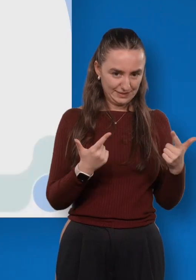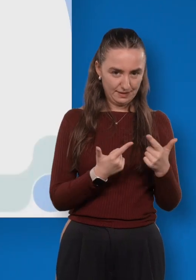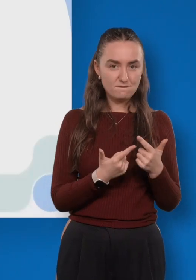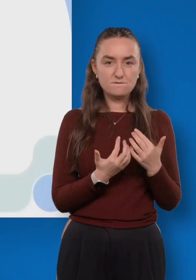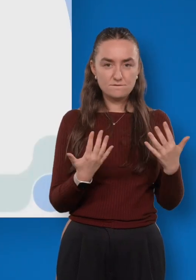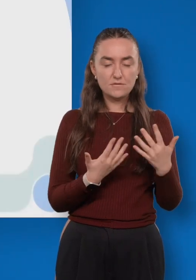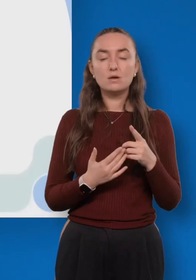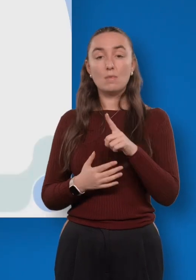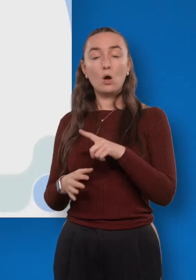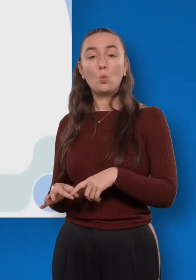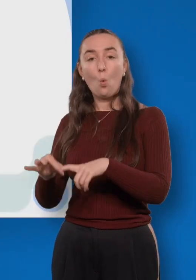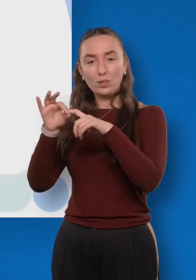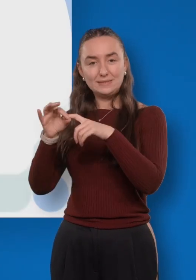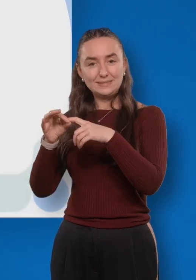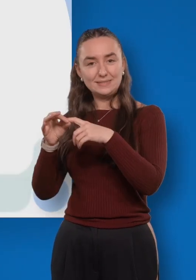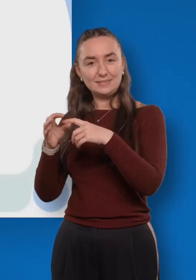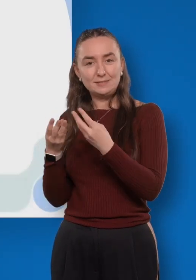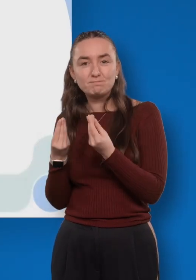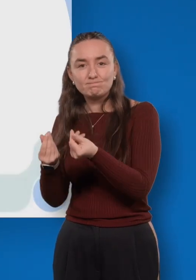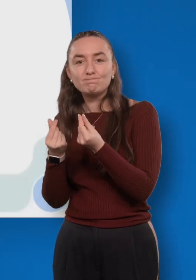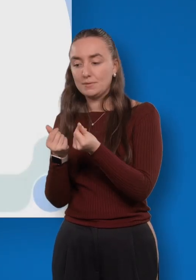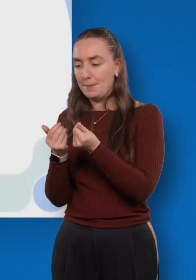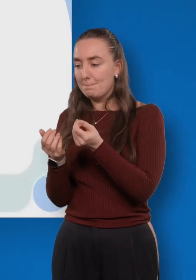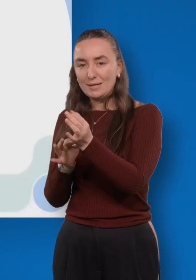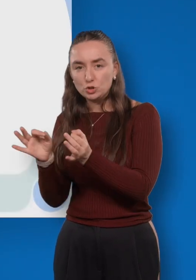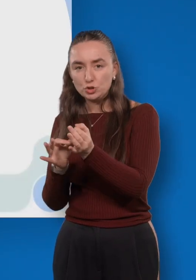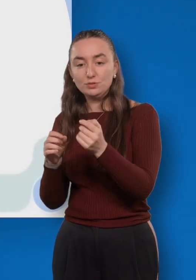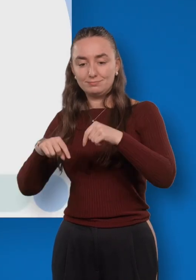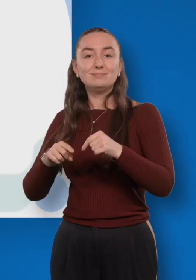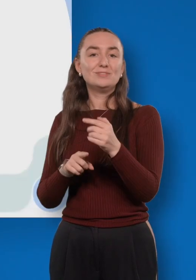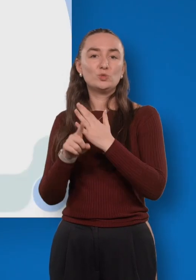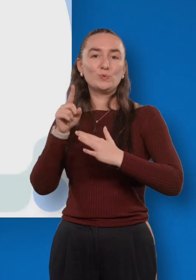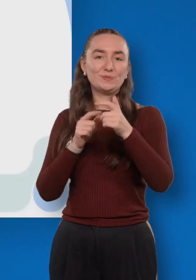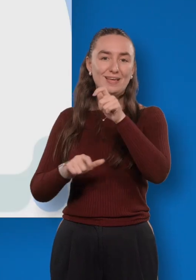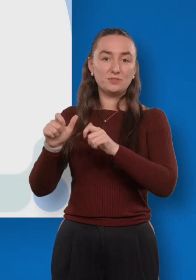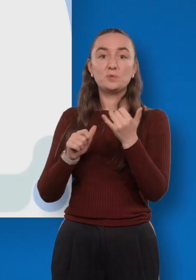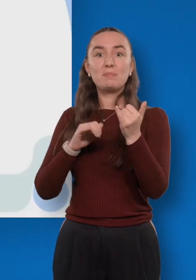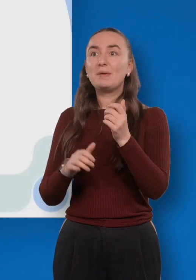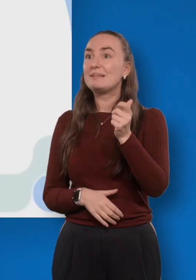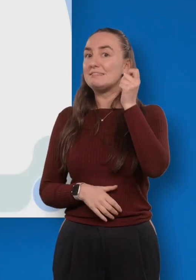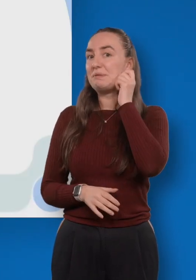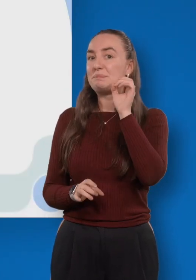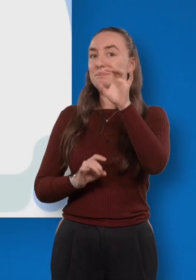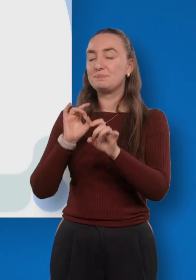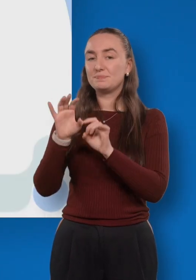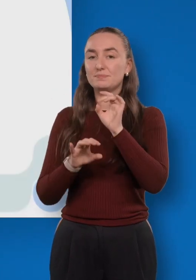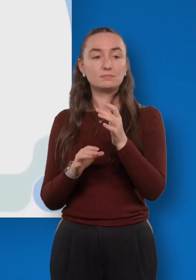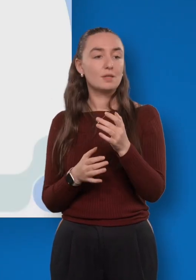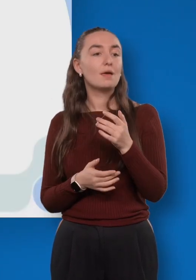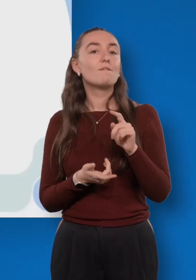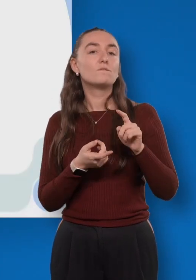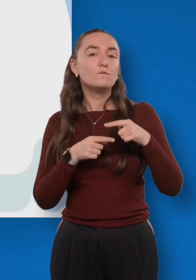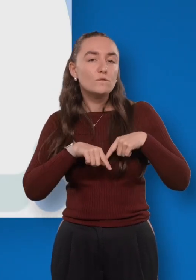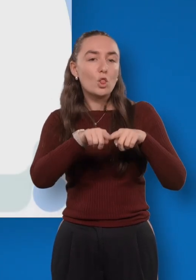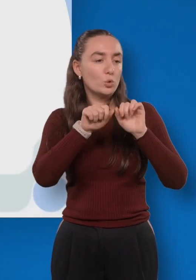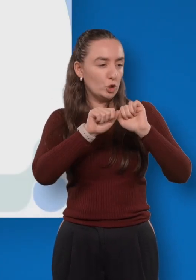social science are doing are focusing around qualitative measures. But so I might be giving you tips that and depending on your disciplinary background,